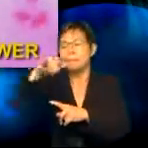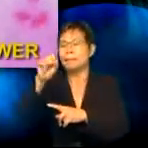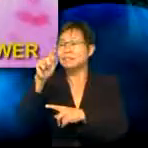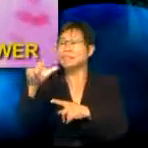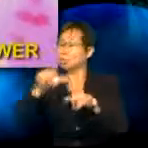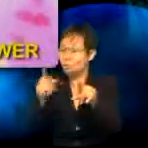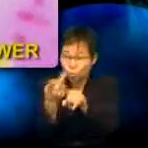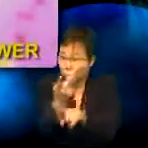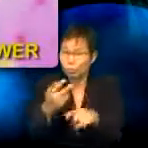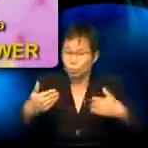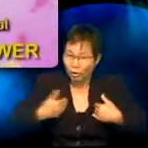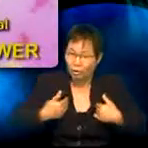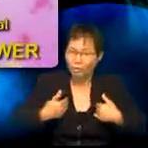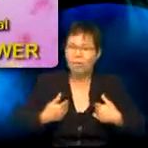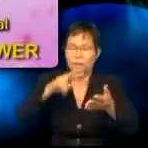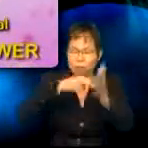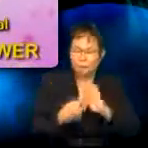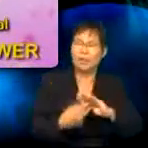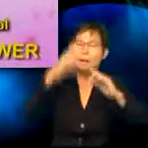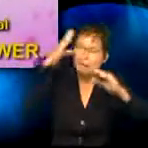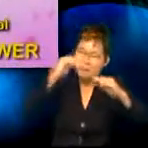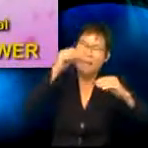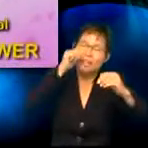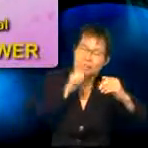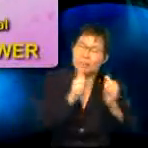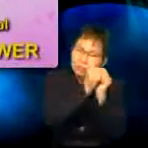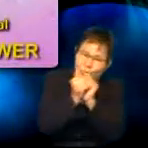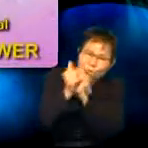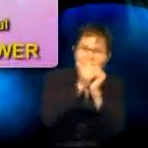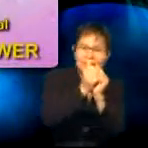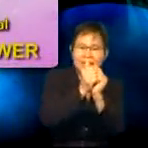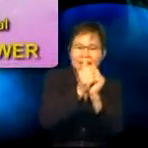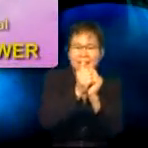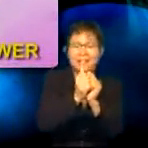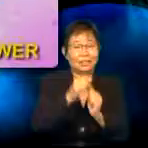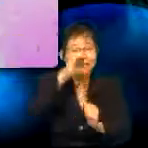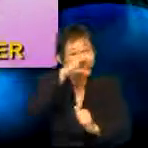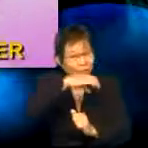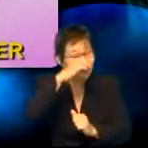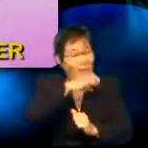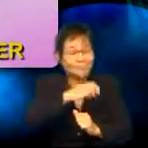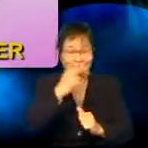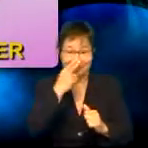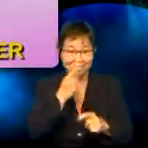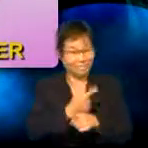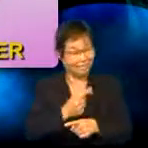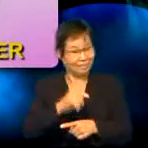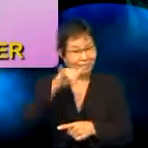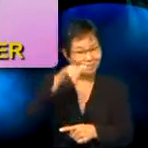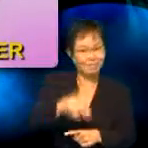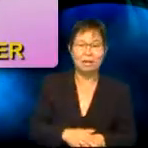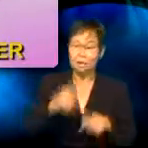It means that it is both male and female. Strange, huh? But